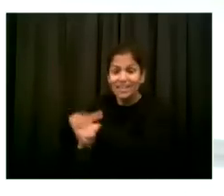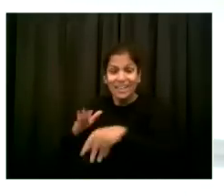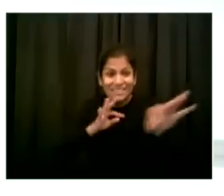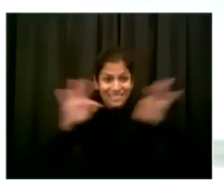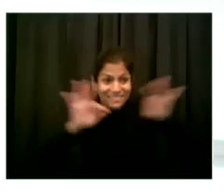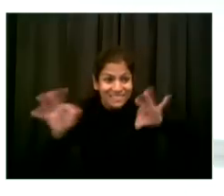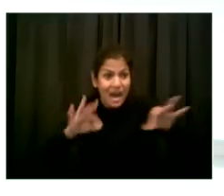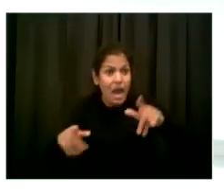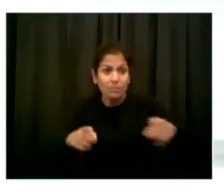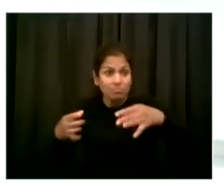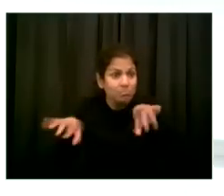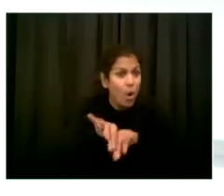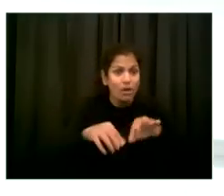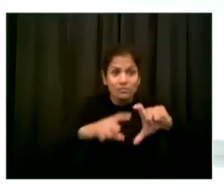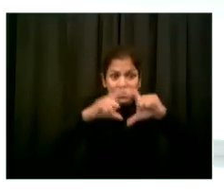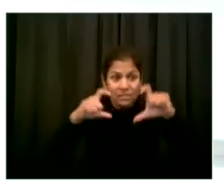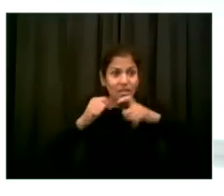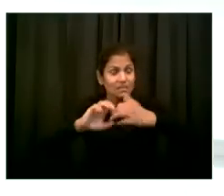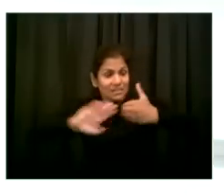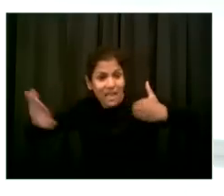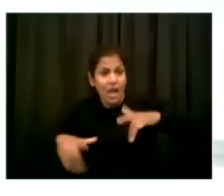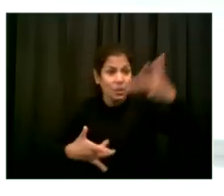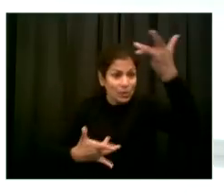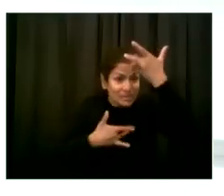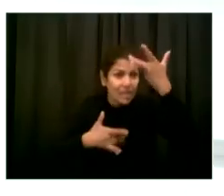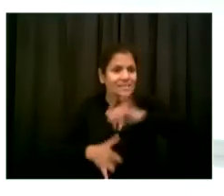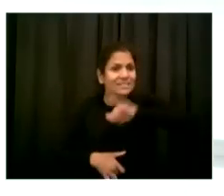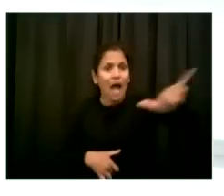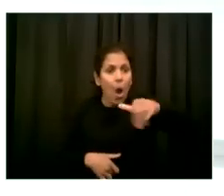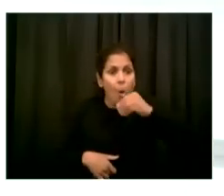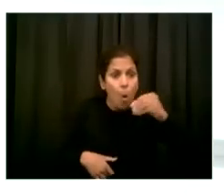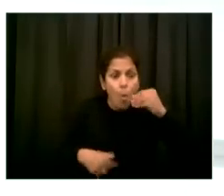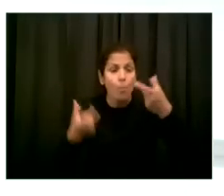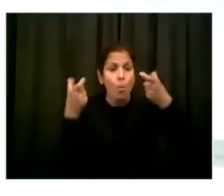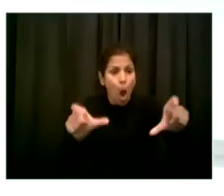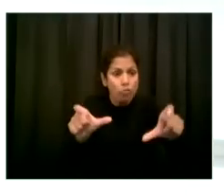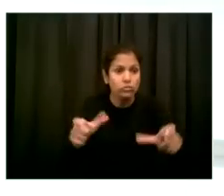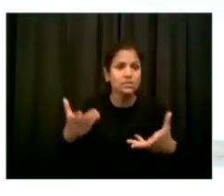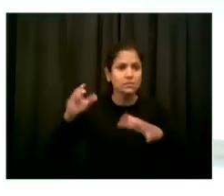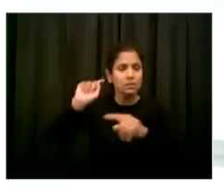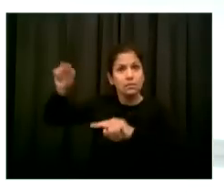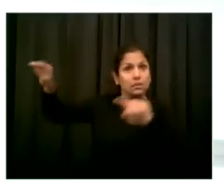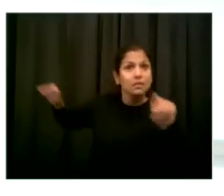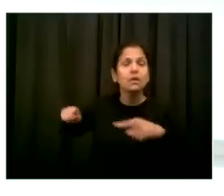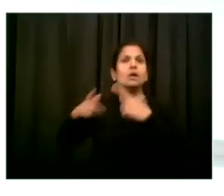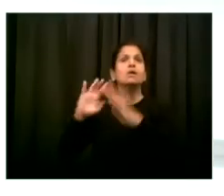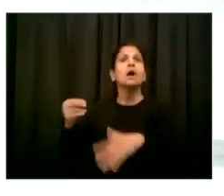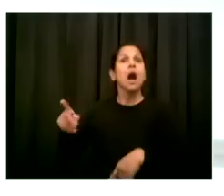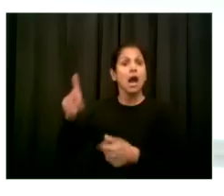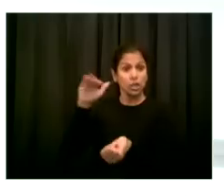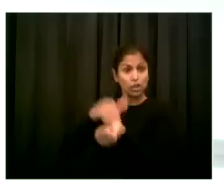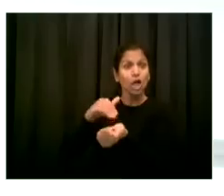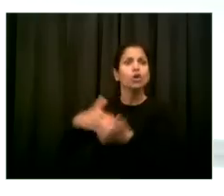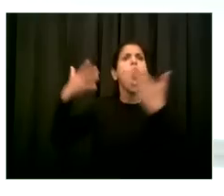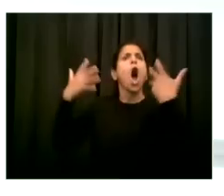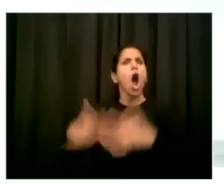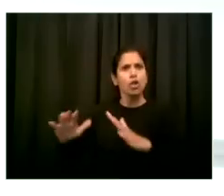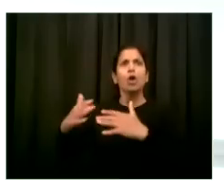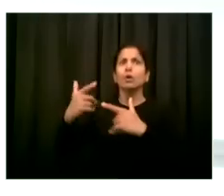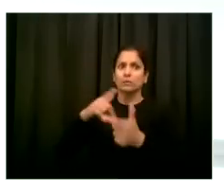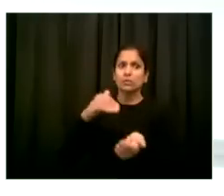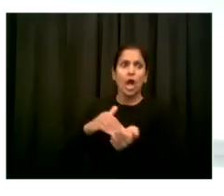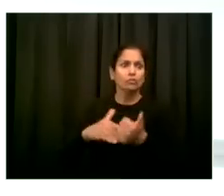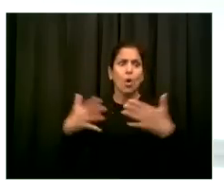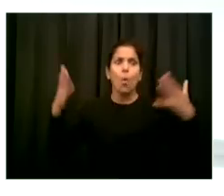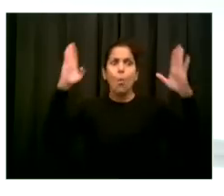and alarm, because they know what will happen if we don't get this growth in cases under control. Like all of us who